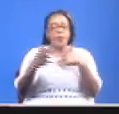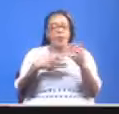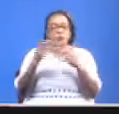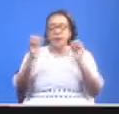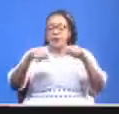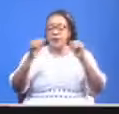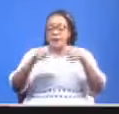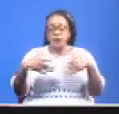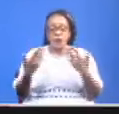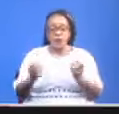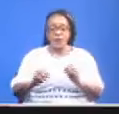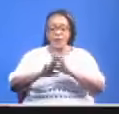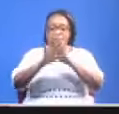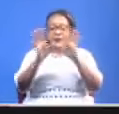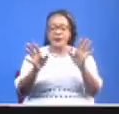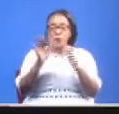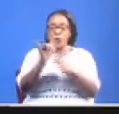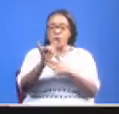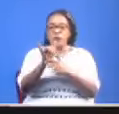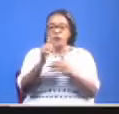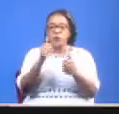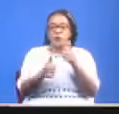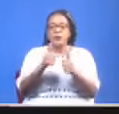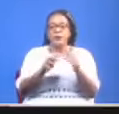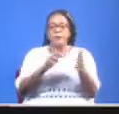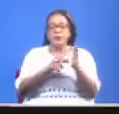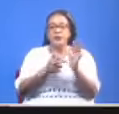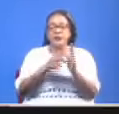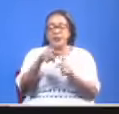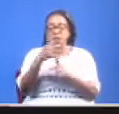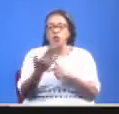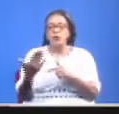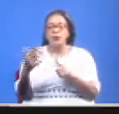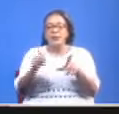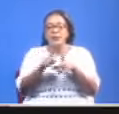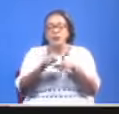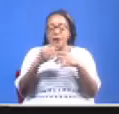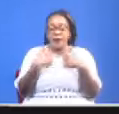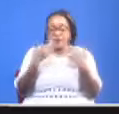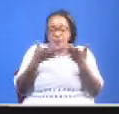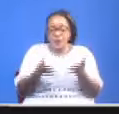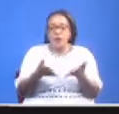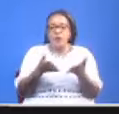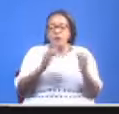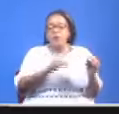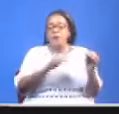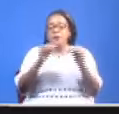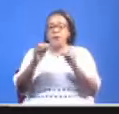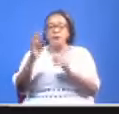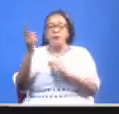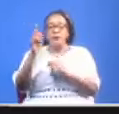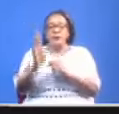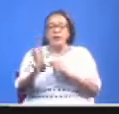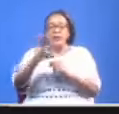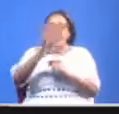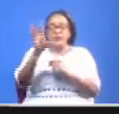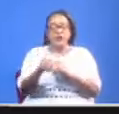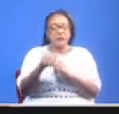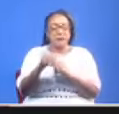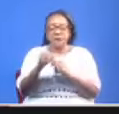without clarity on those brackets, it means that this document as it is now moves to the ministers. And Africa is